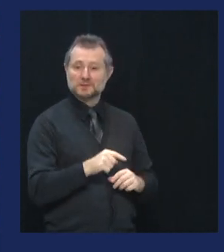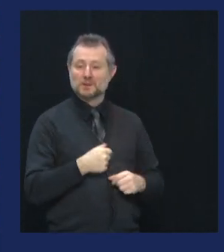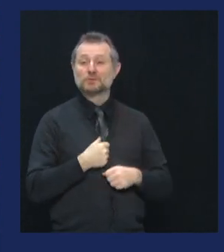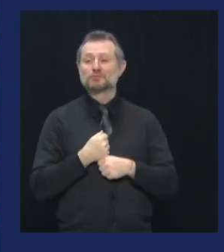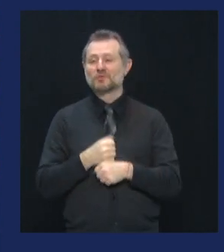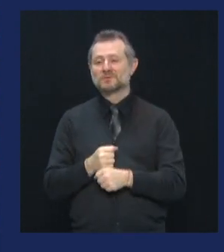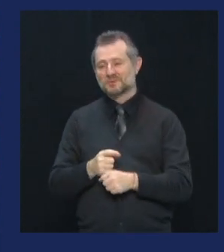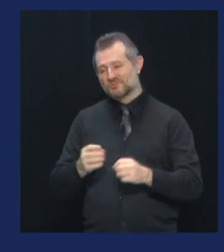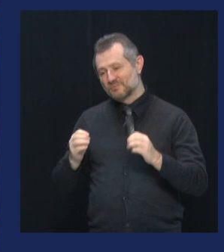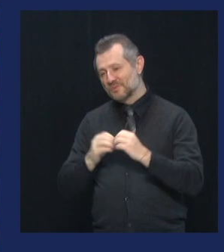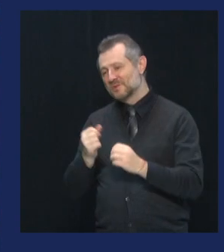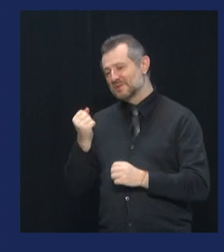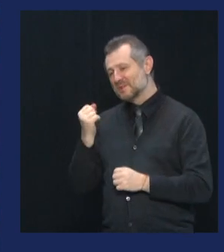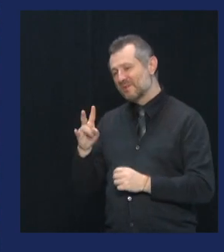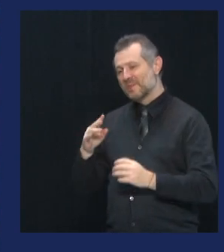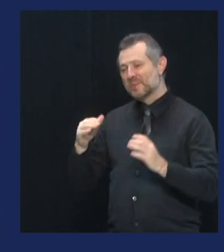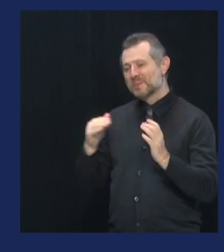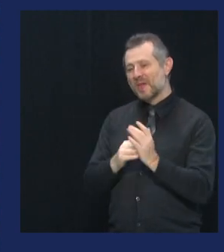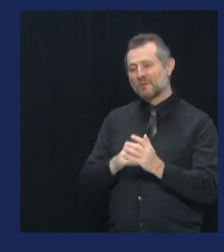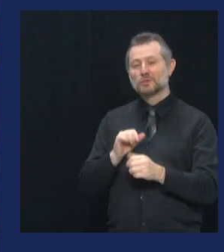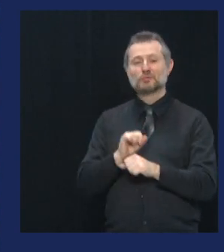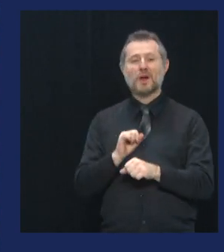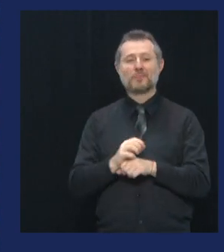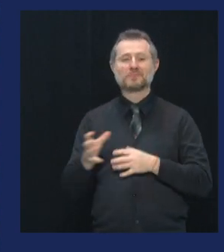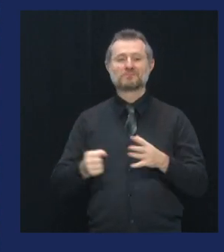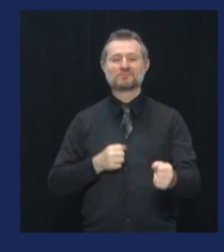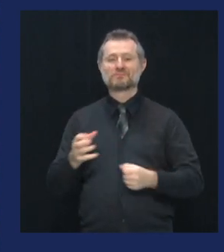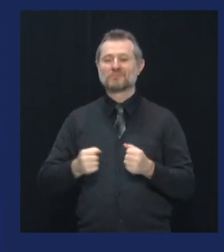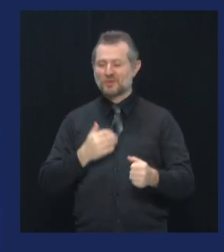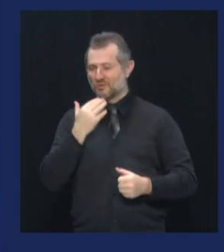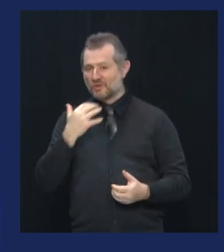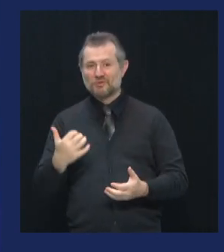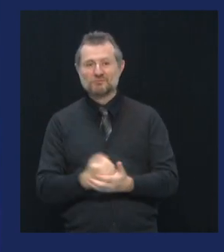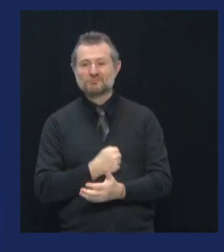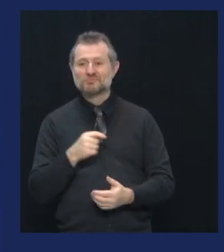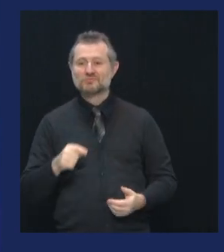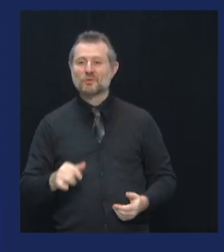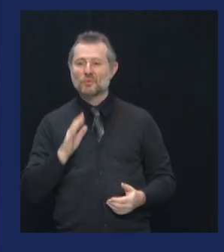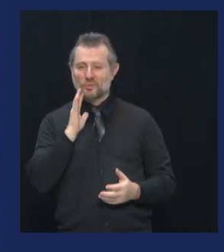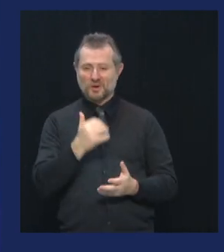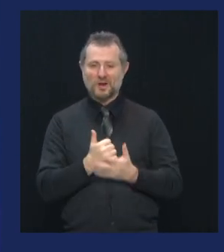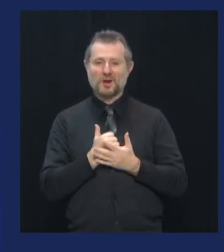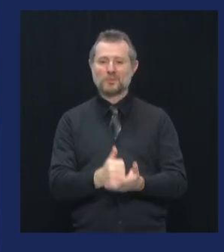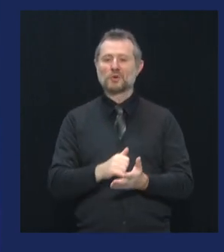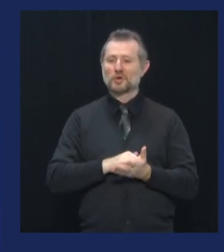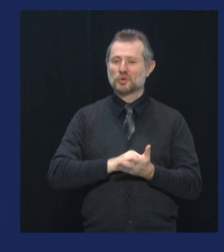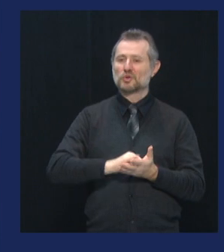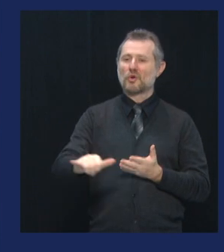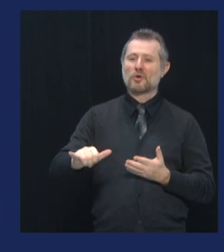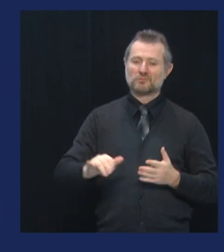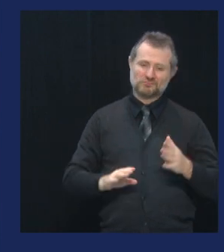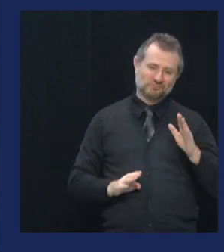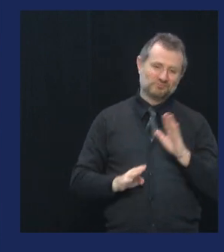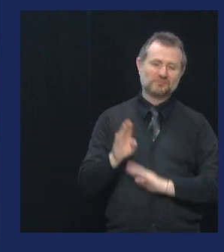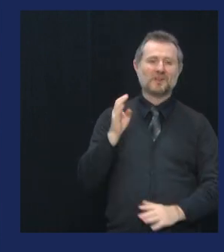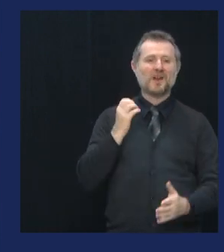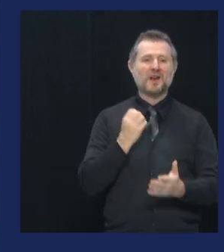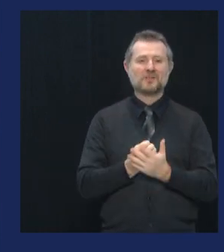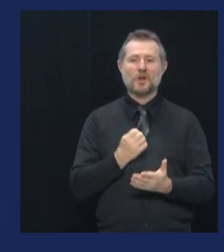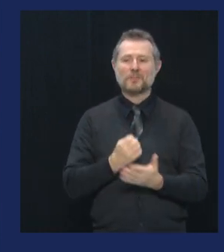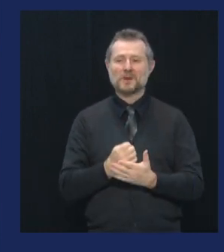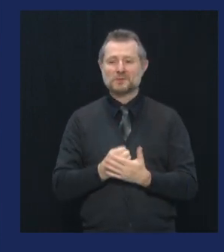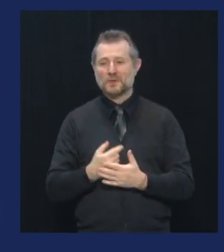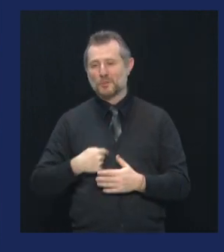This will help stimulate the state's economic recovery from the pandemic, while leading the way to the new green